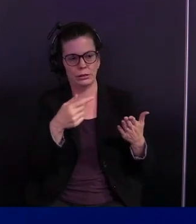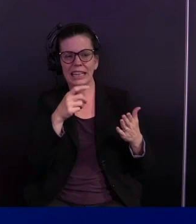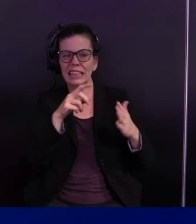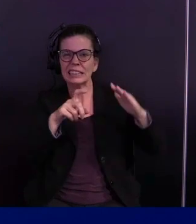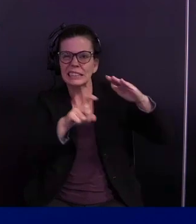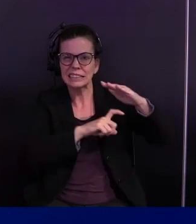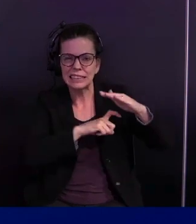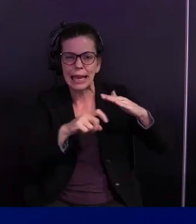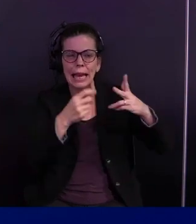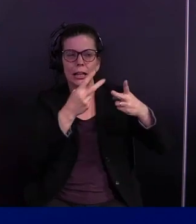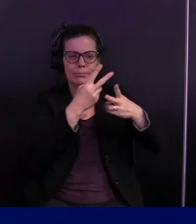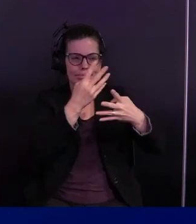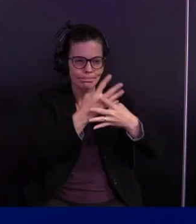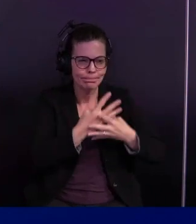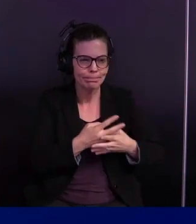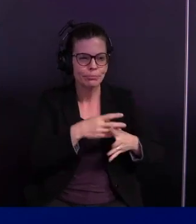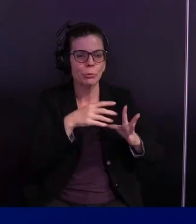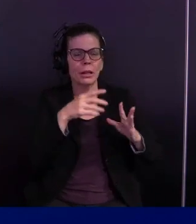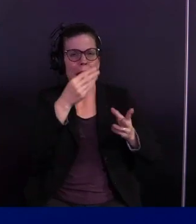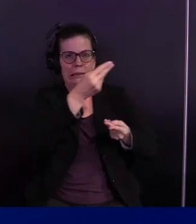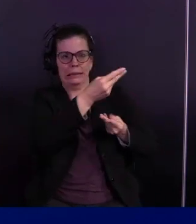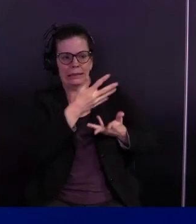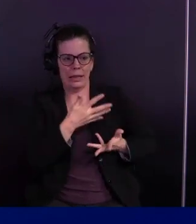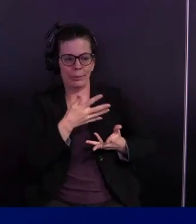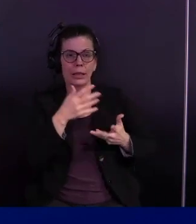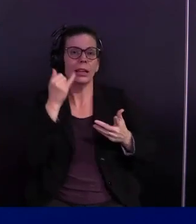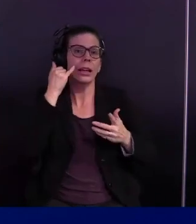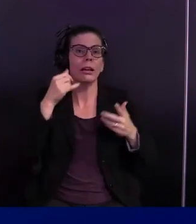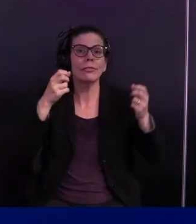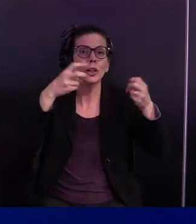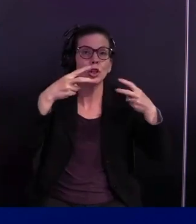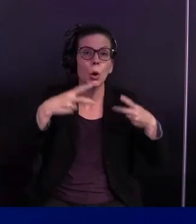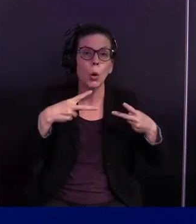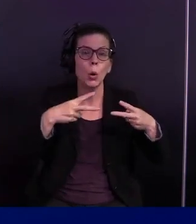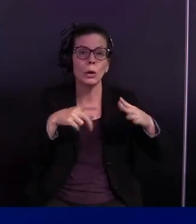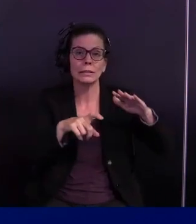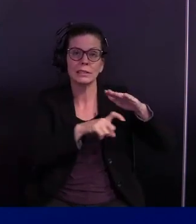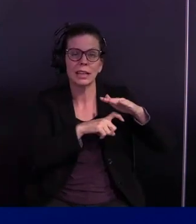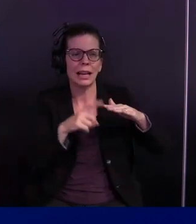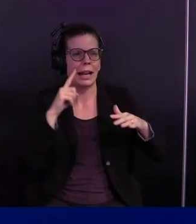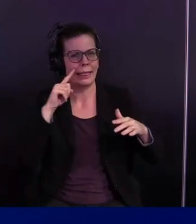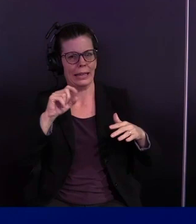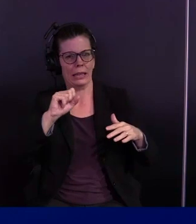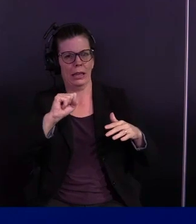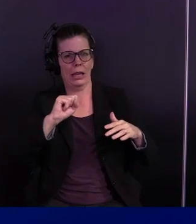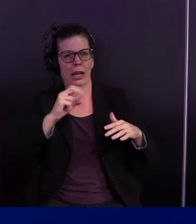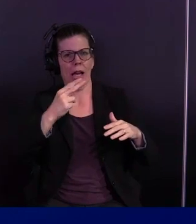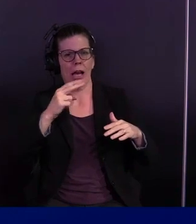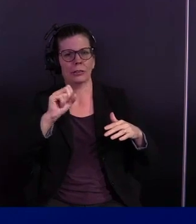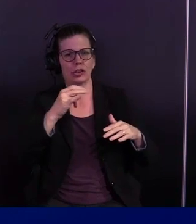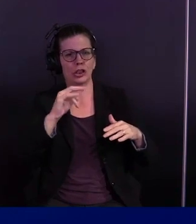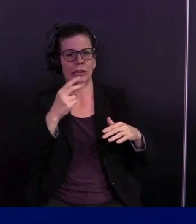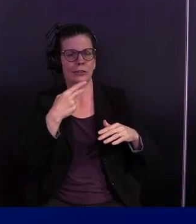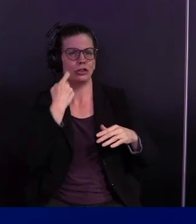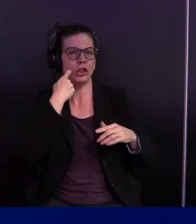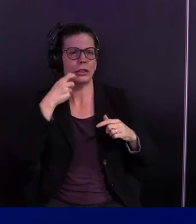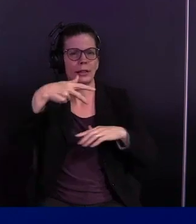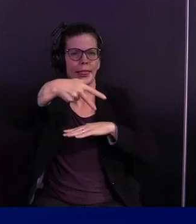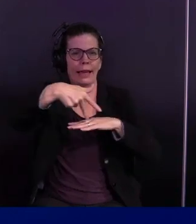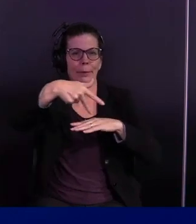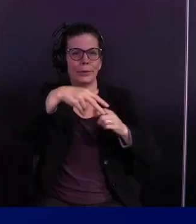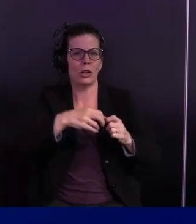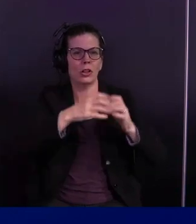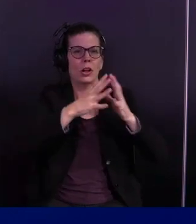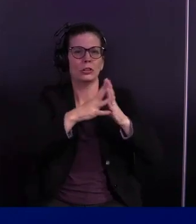scanning them, and it's telling me based on whether it's a code scan, and I think Kashish just had a Lambda launch where they're doing inline